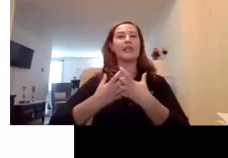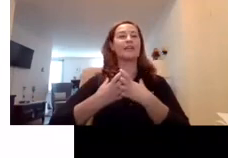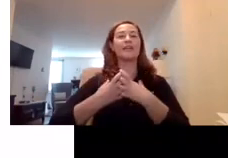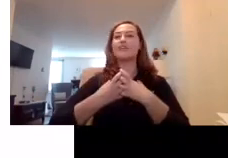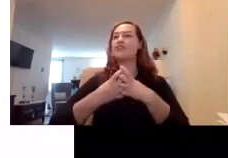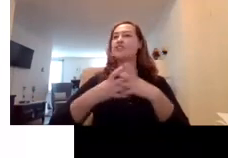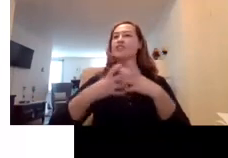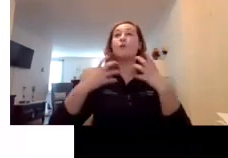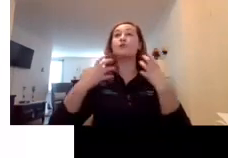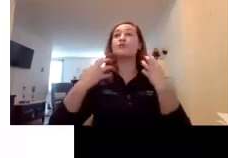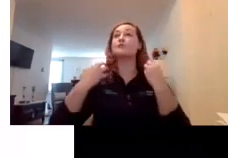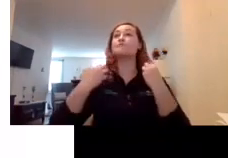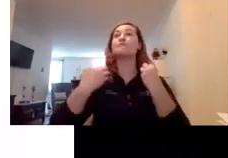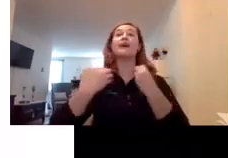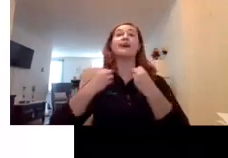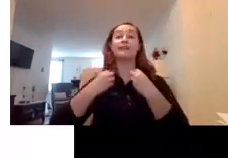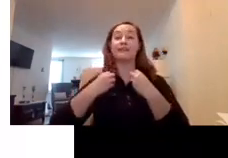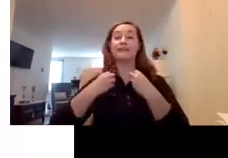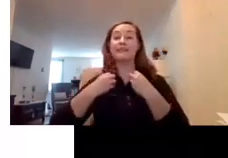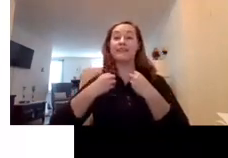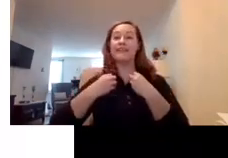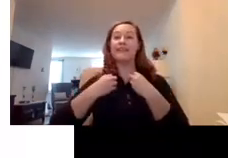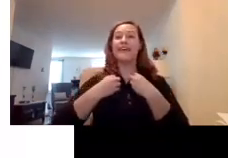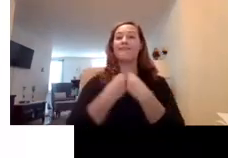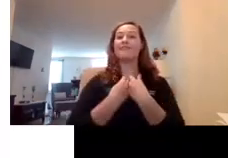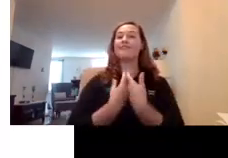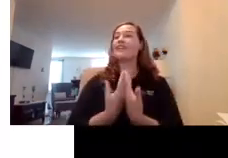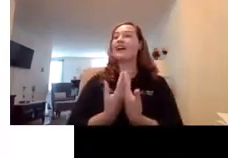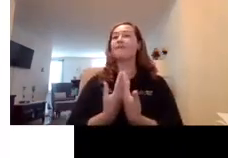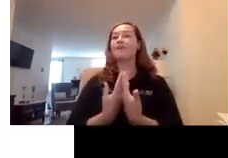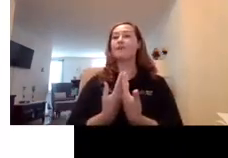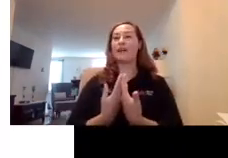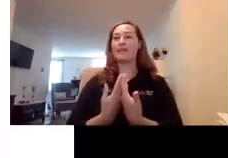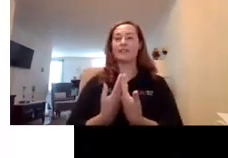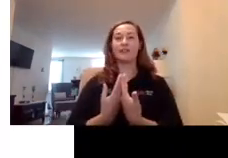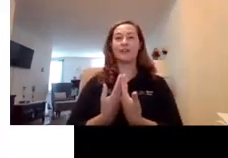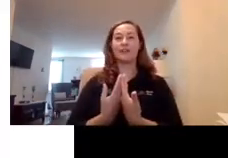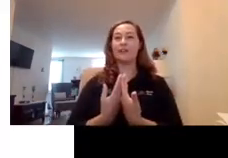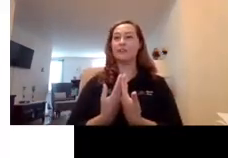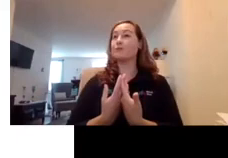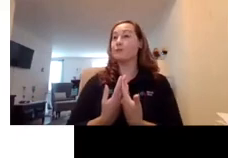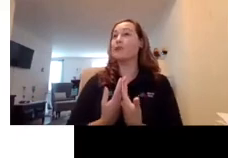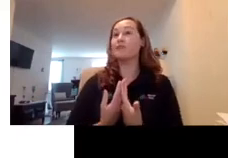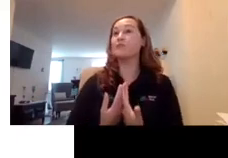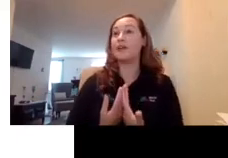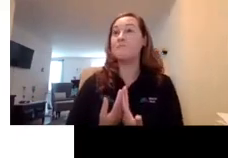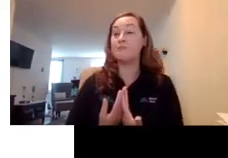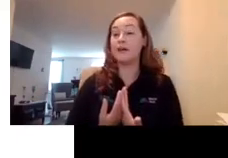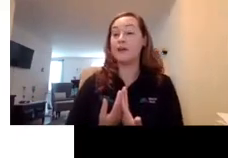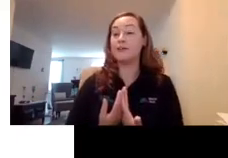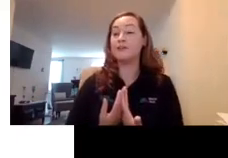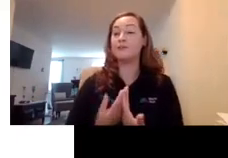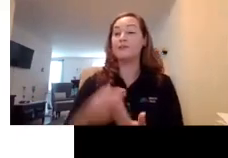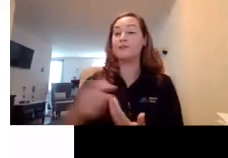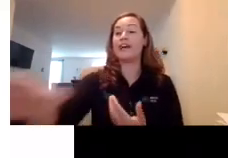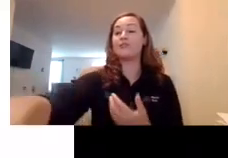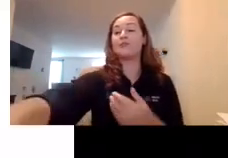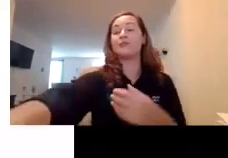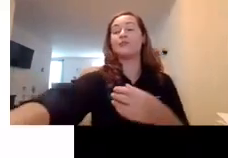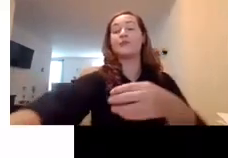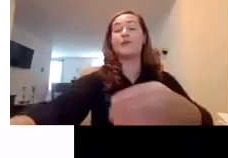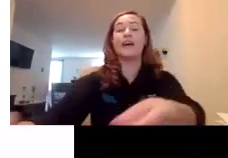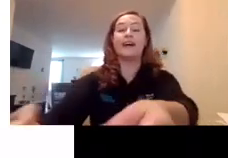was like, she was smiling. Every time I was asking her, like, would you like to get better? Would you